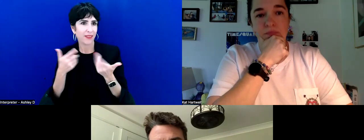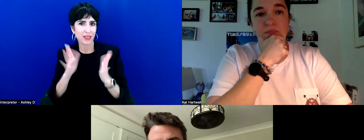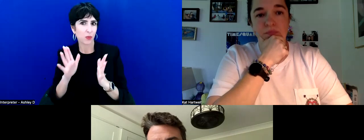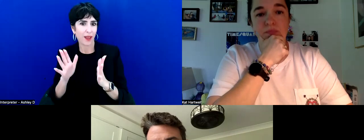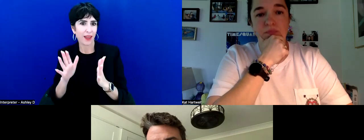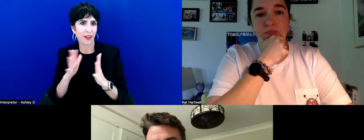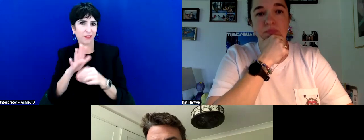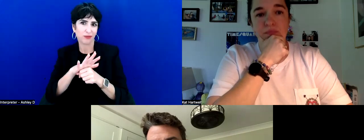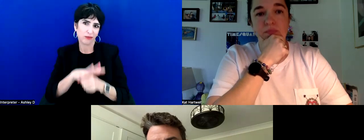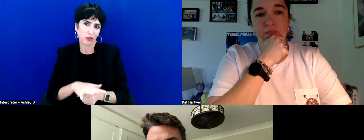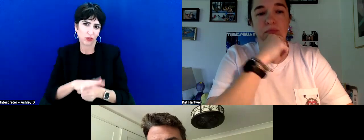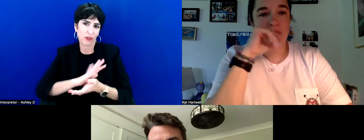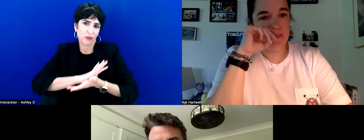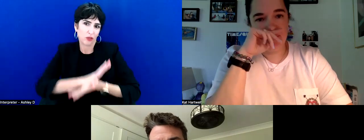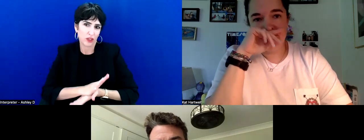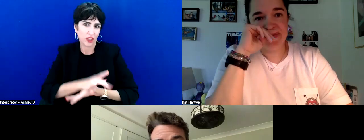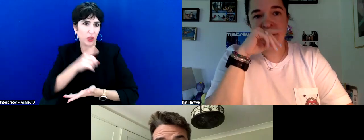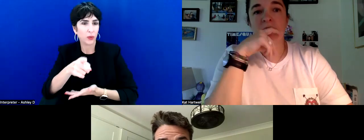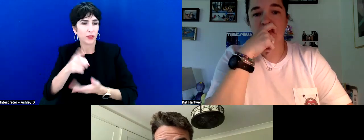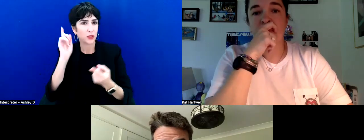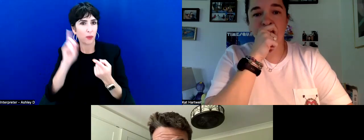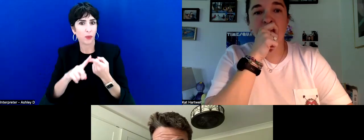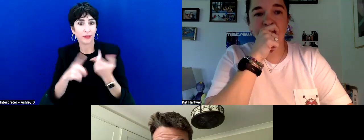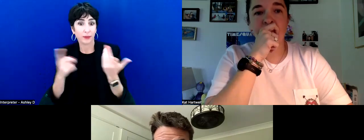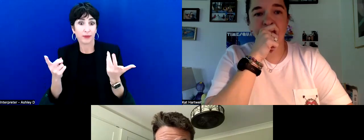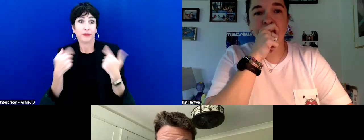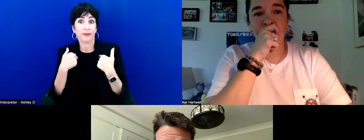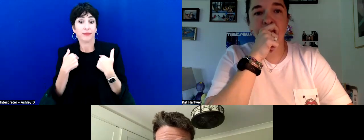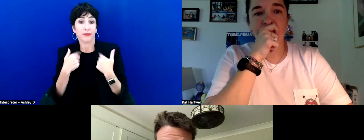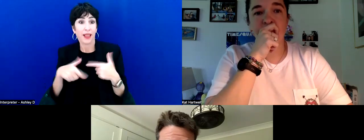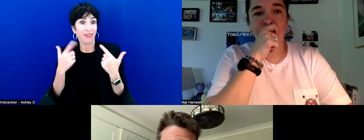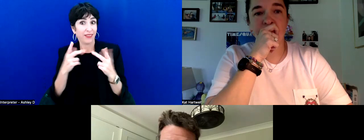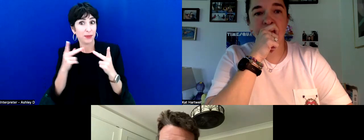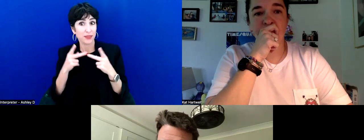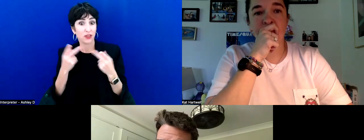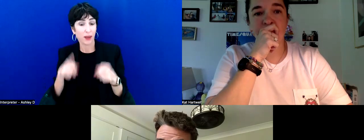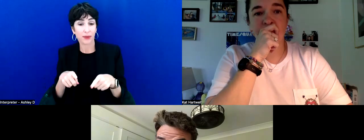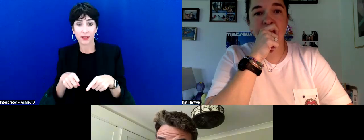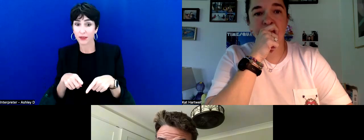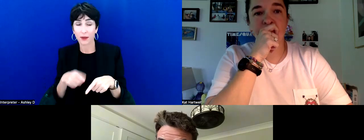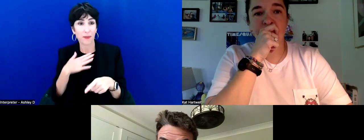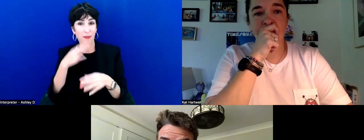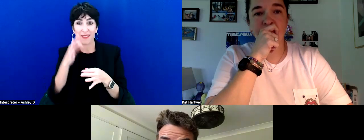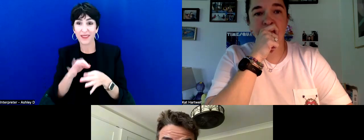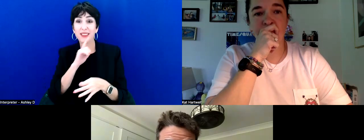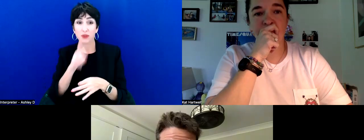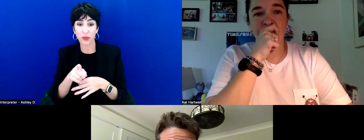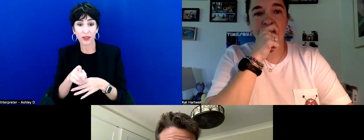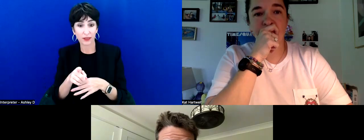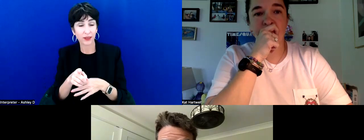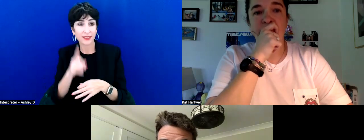completely crushing you to the point where, I mean, I've lived in positions where I go, you know what, my faith is real. This isn't